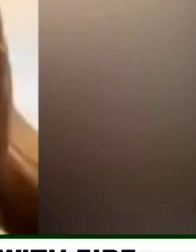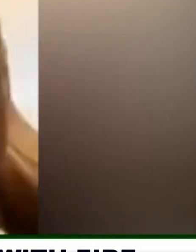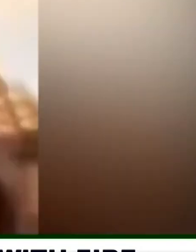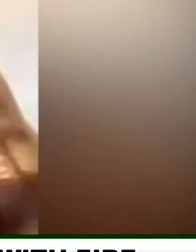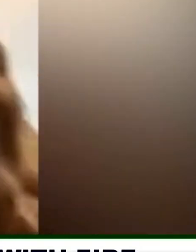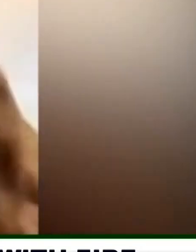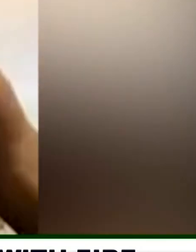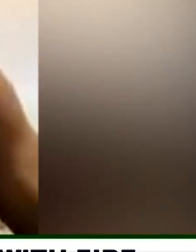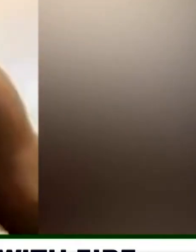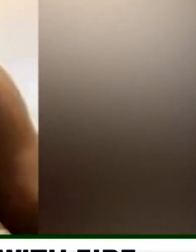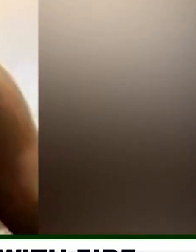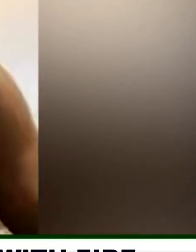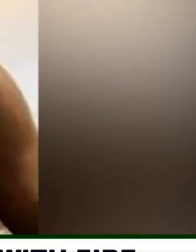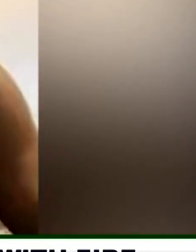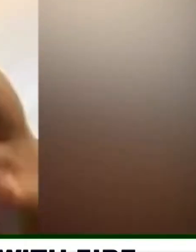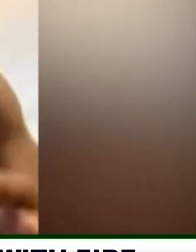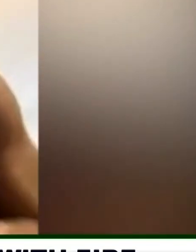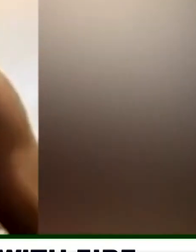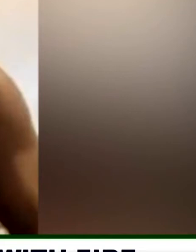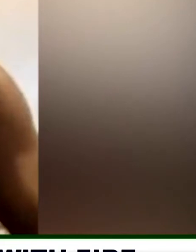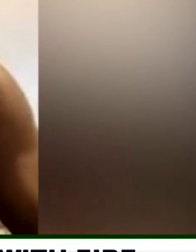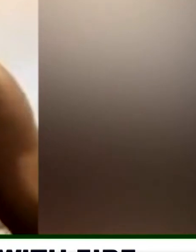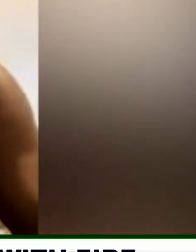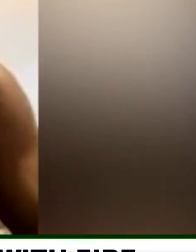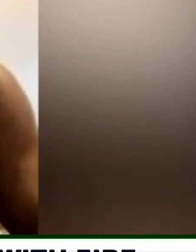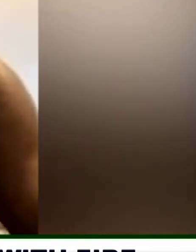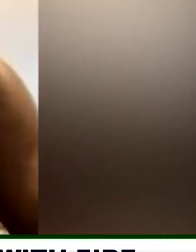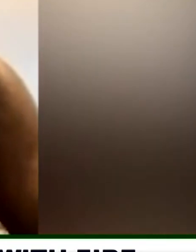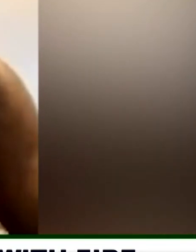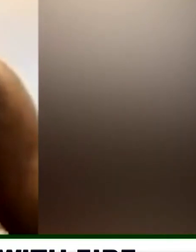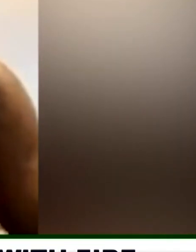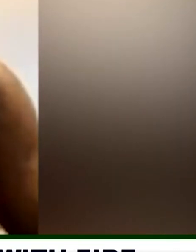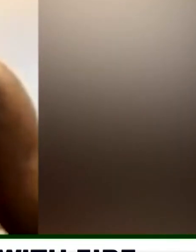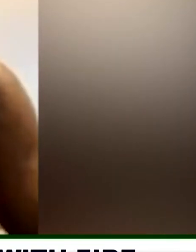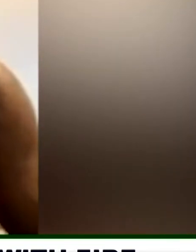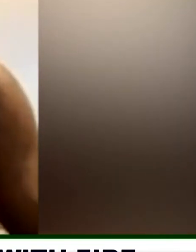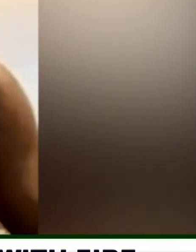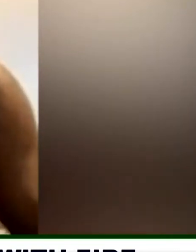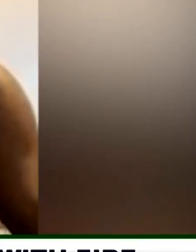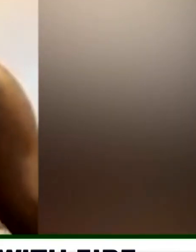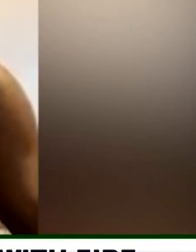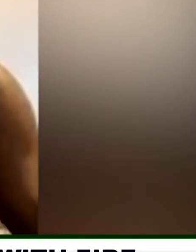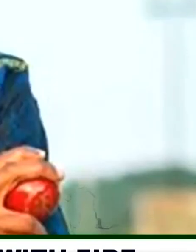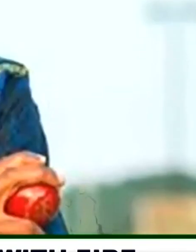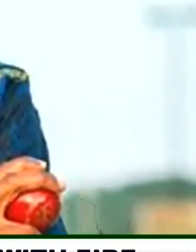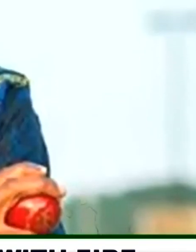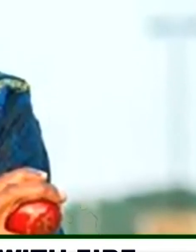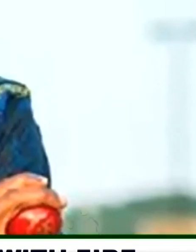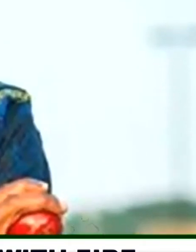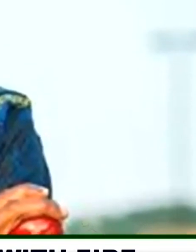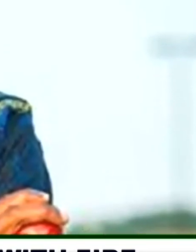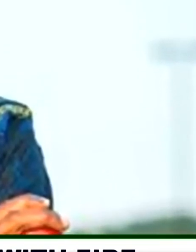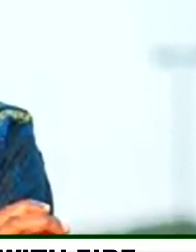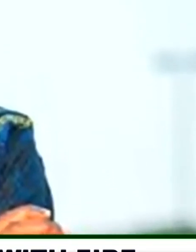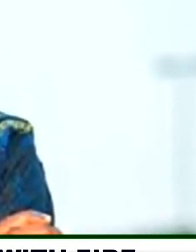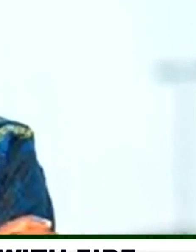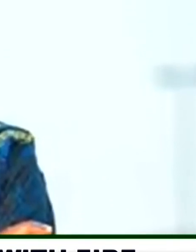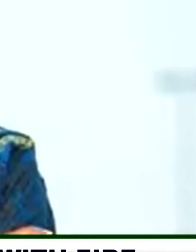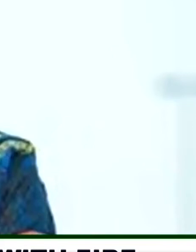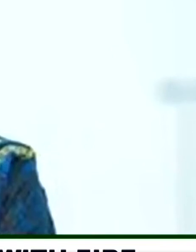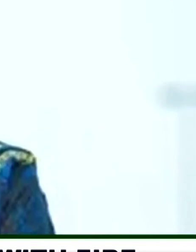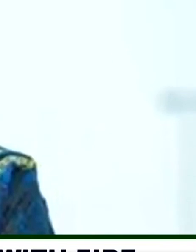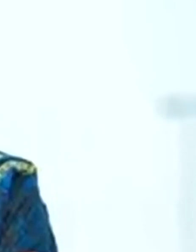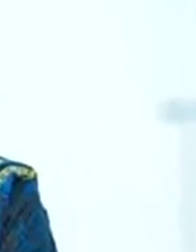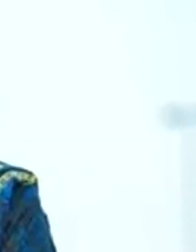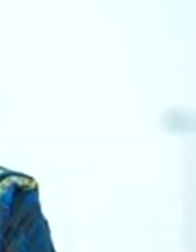out Curtly Ambrose, one of y'all own. You know, Curtly Ambrose is a person I have respect, highly respected.